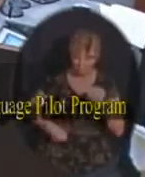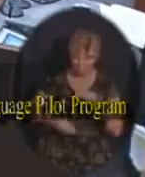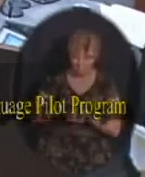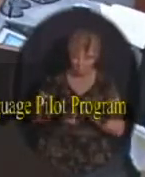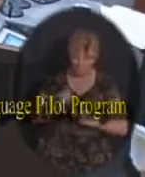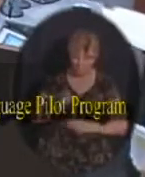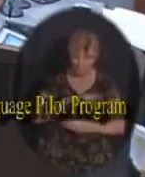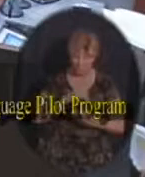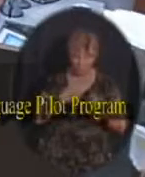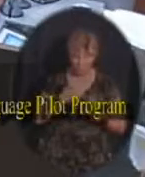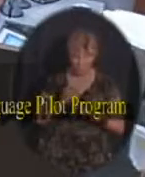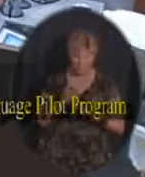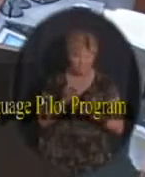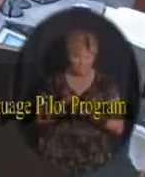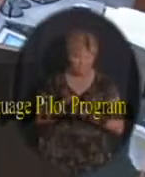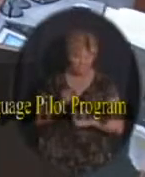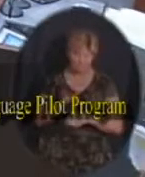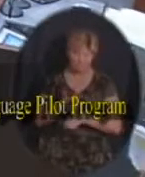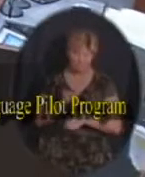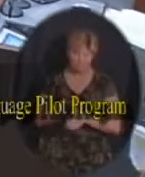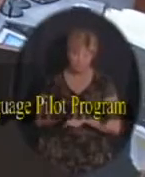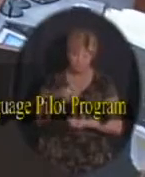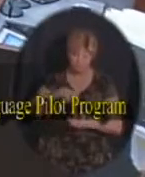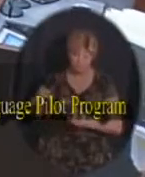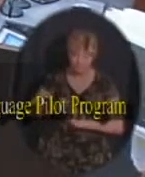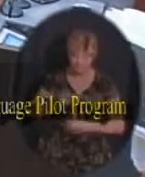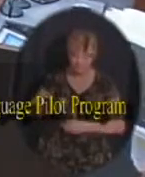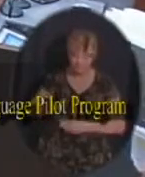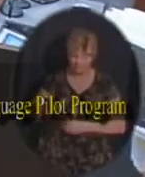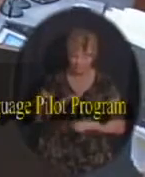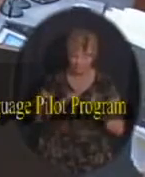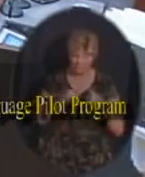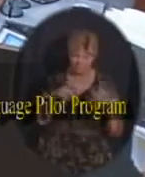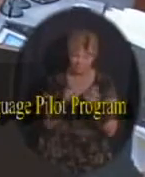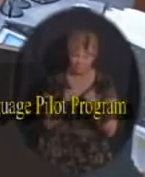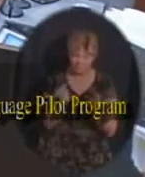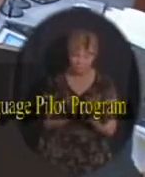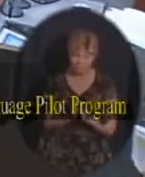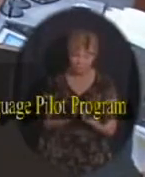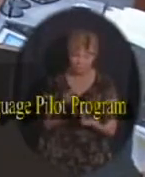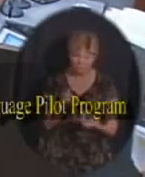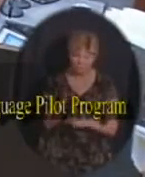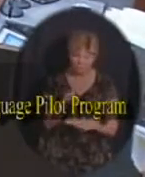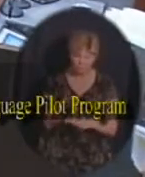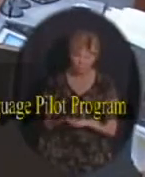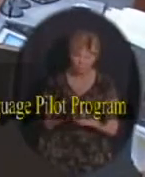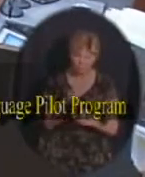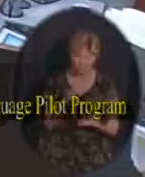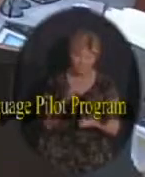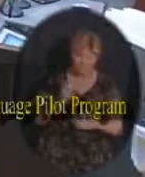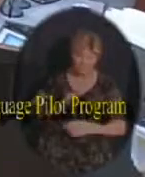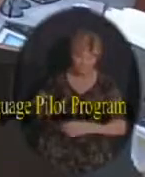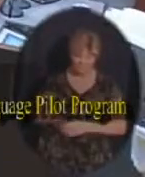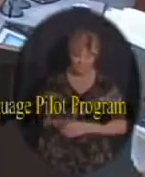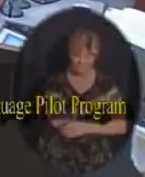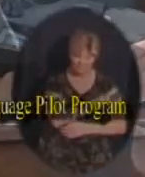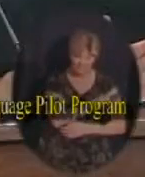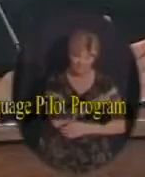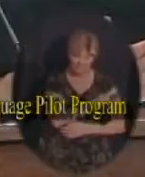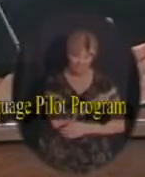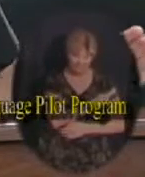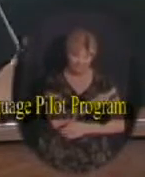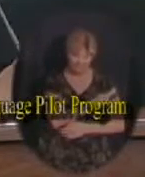using classified staff to deliver instruction at the elementary, and that is our computer studies